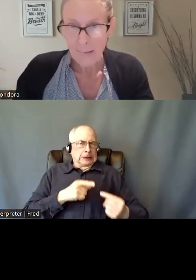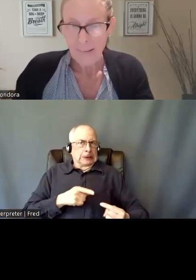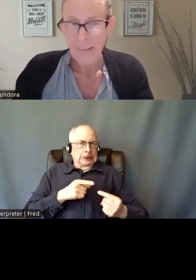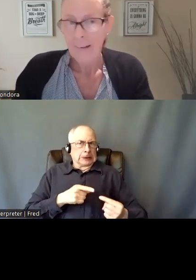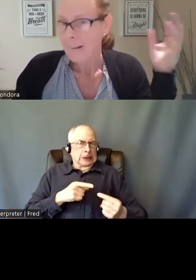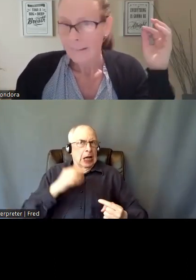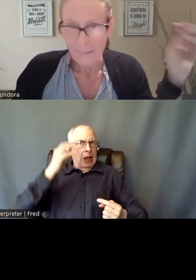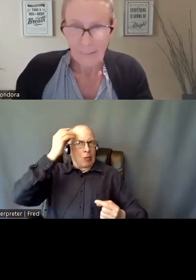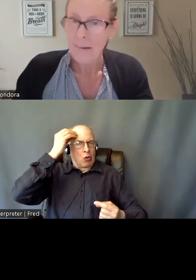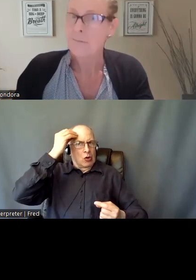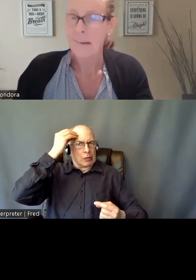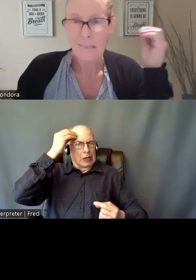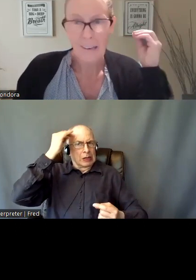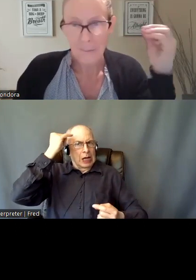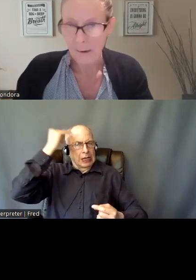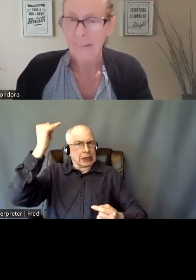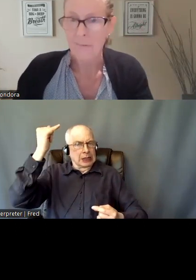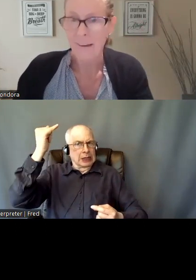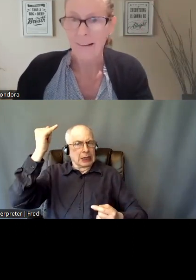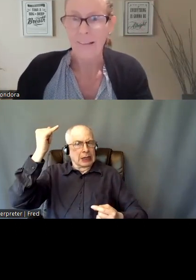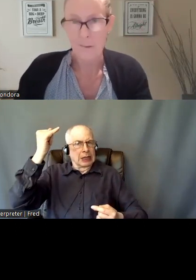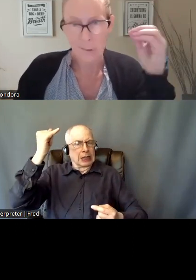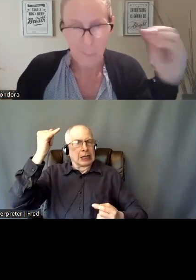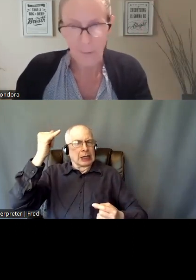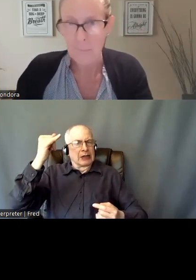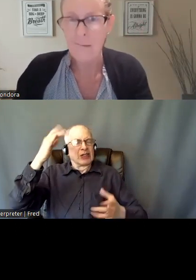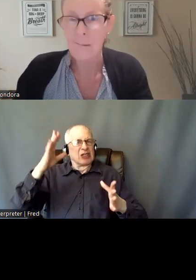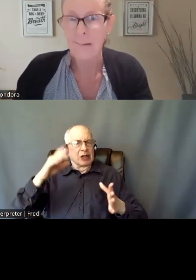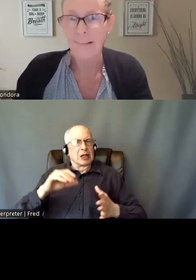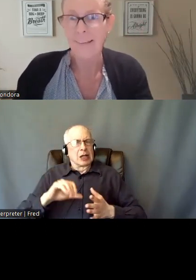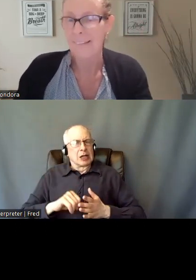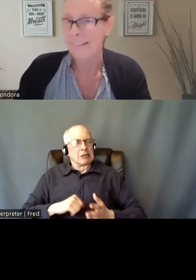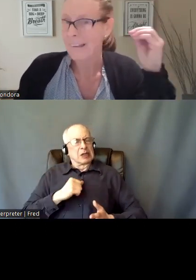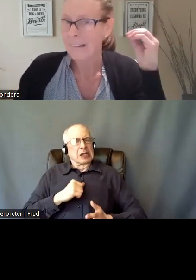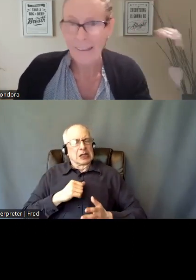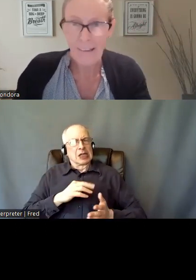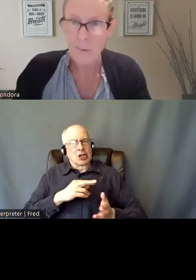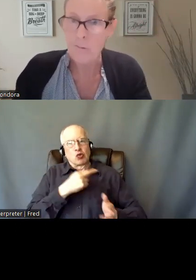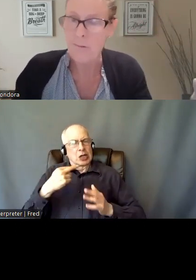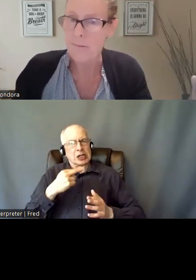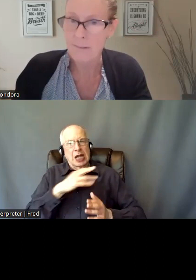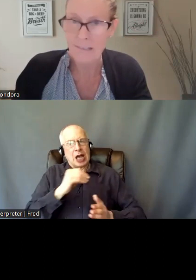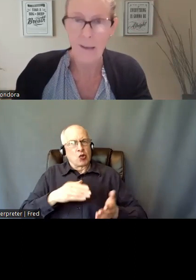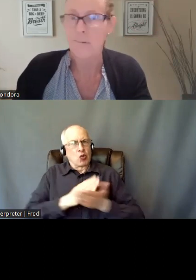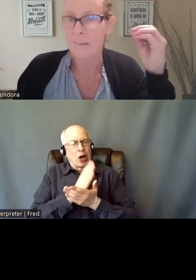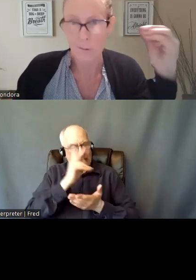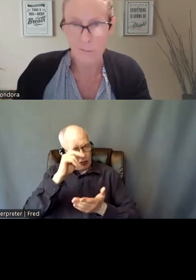concept, dignity of risk and right to fail, in supporting people in taking those steps and those